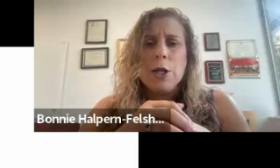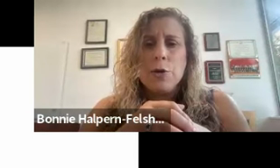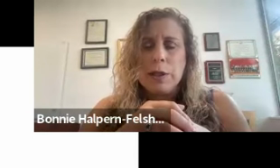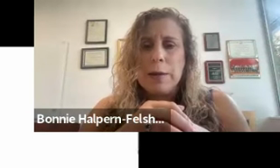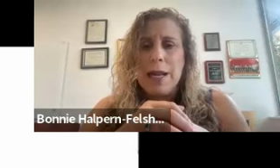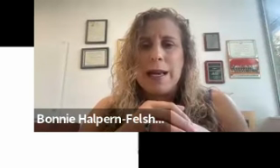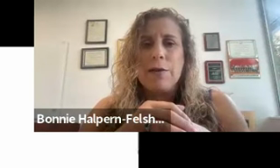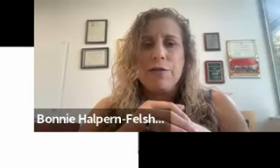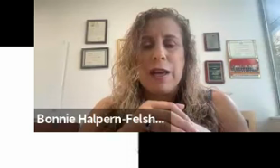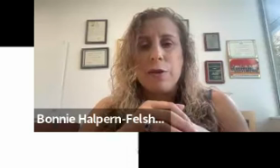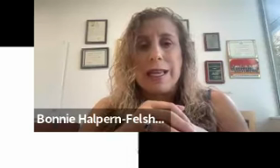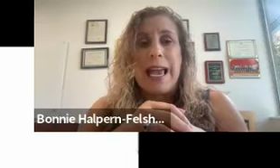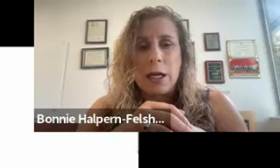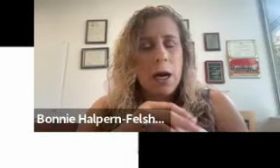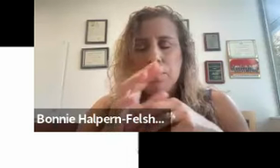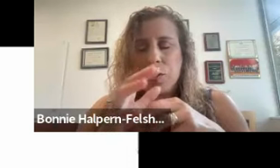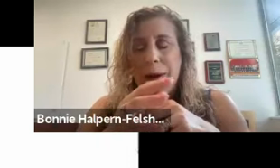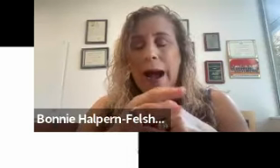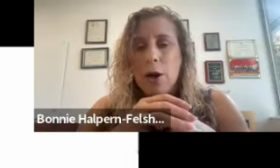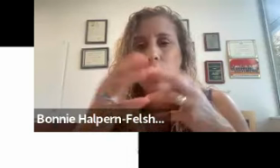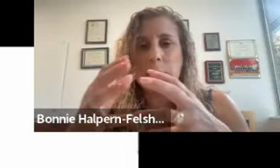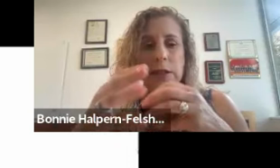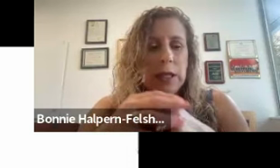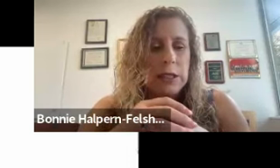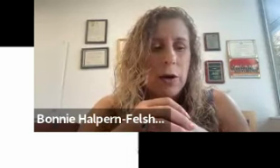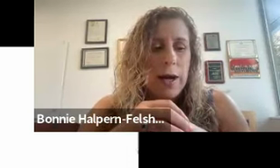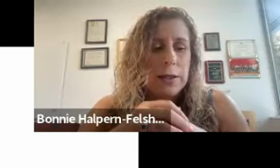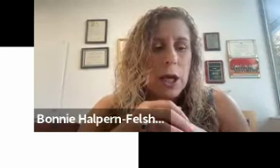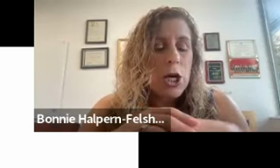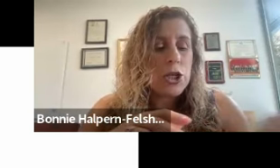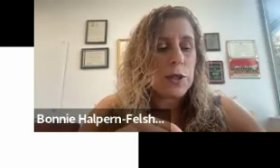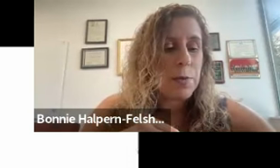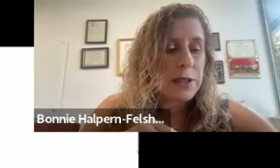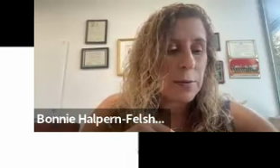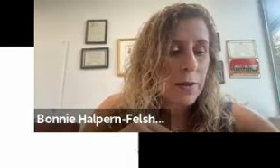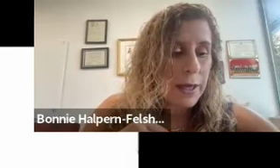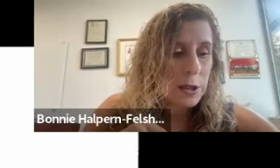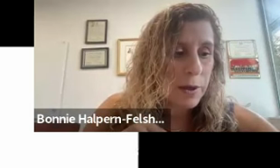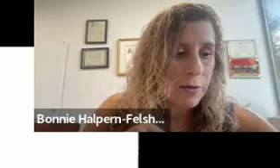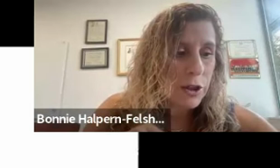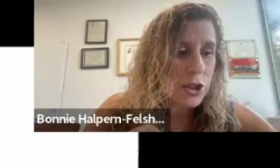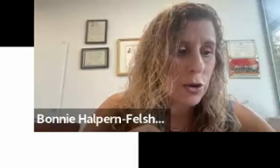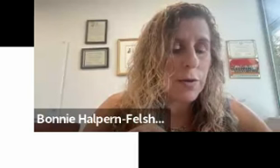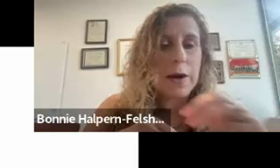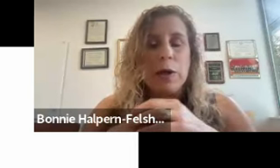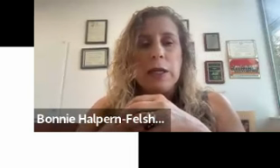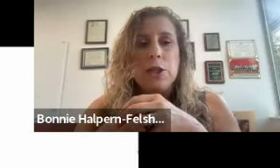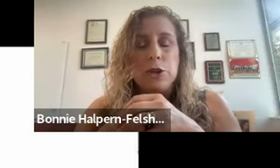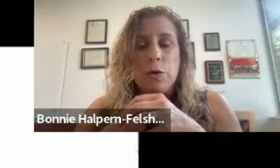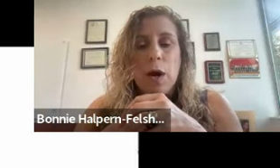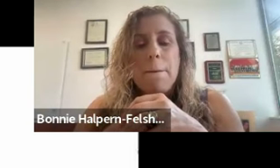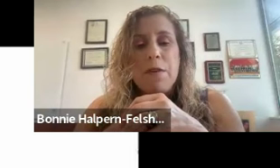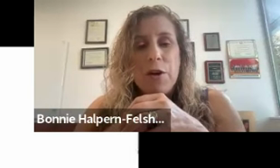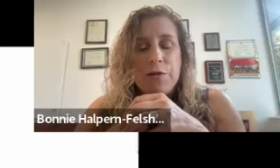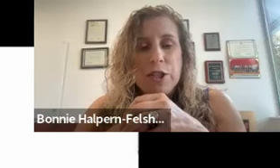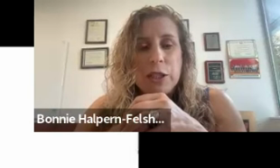well, to eliminate flavored tobacco, or at least e-cigarettes. So it's been something that's been of concern that we need